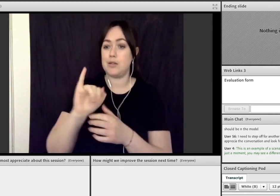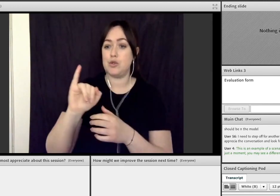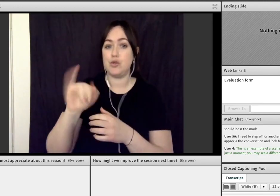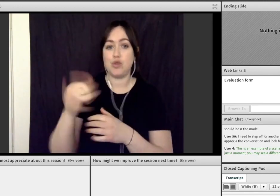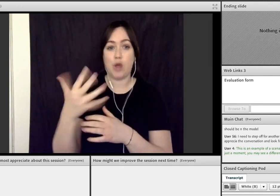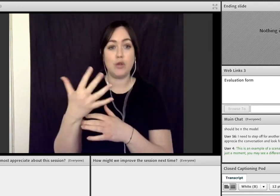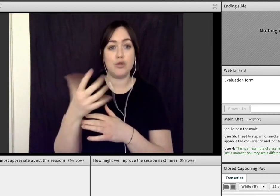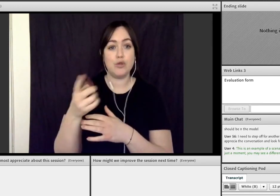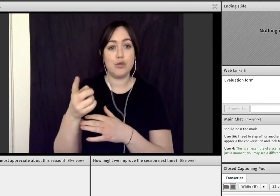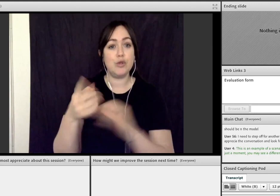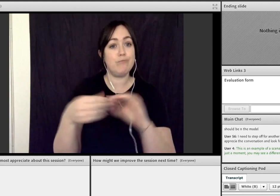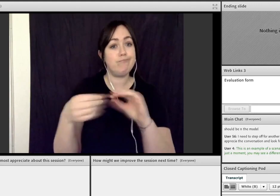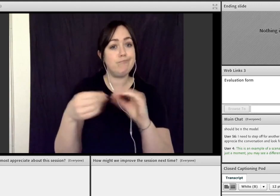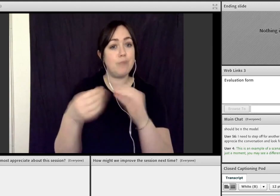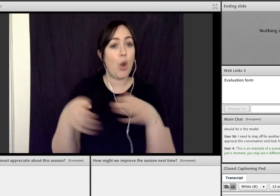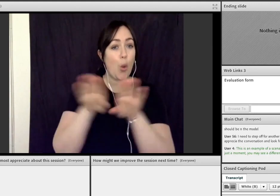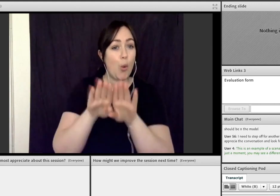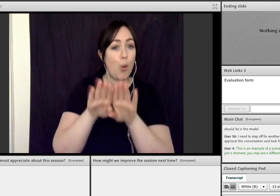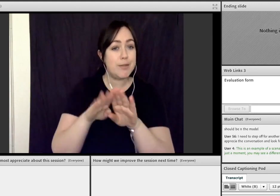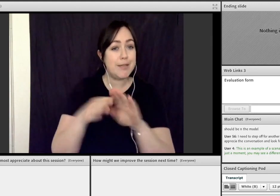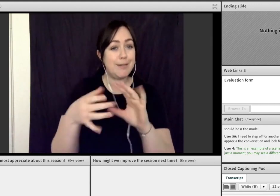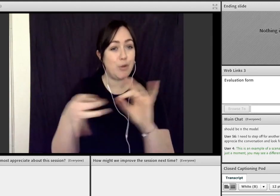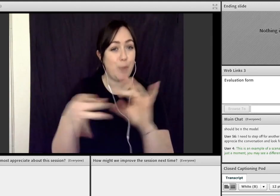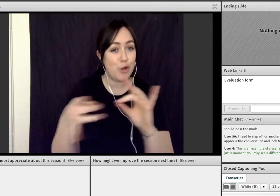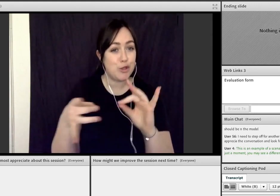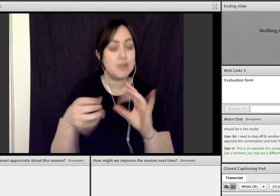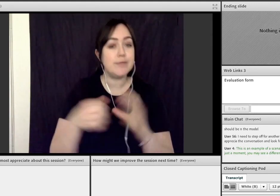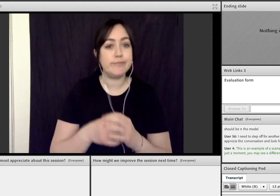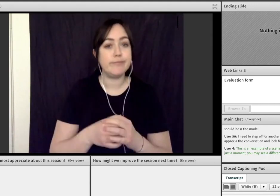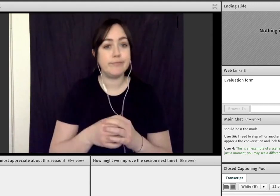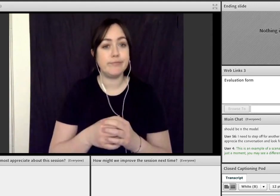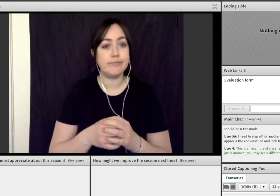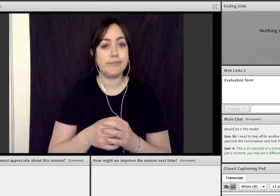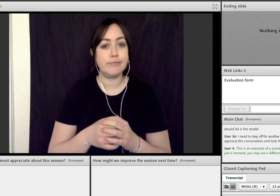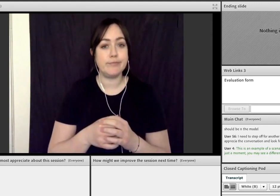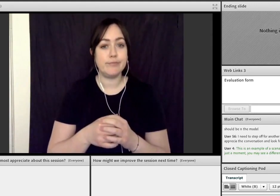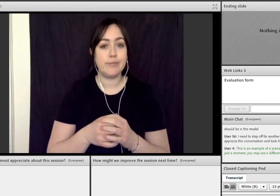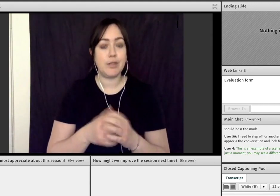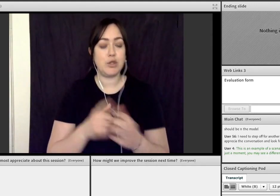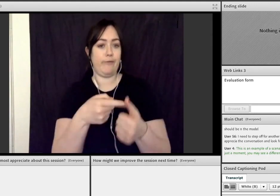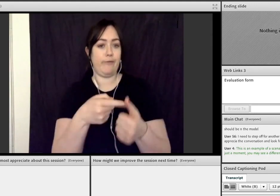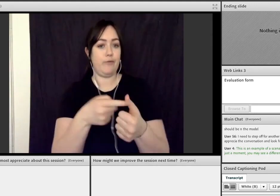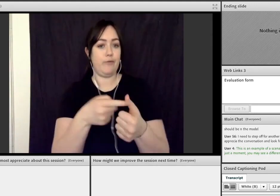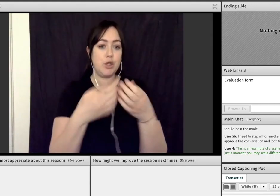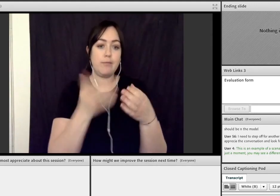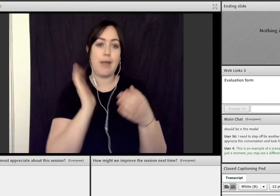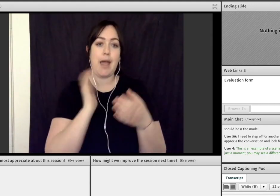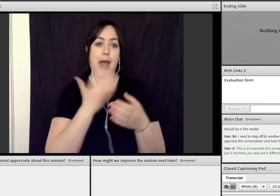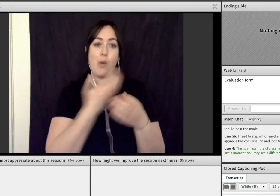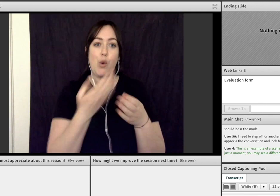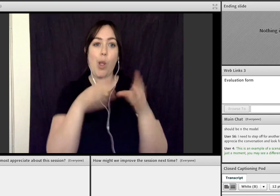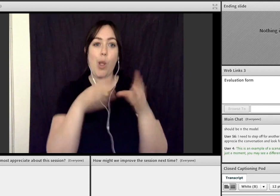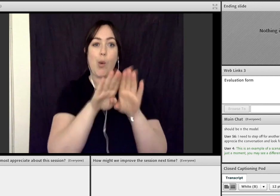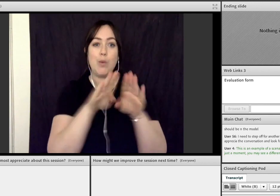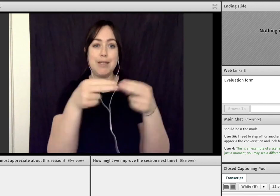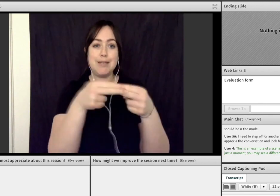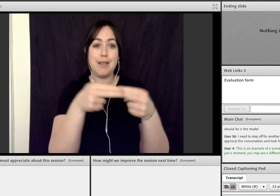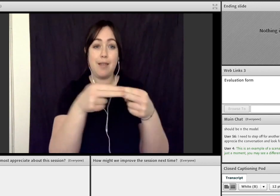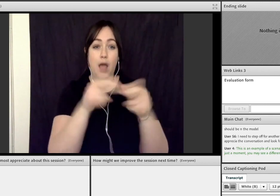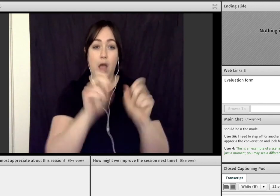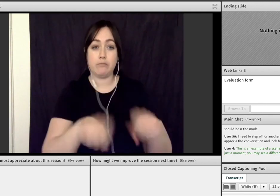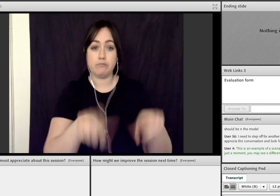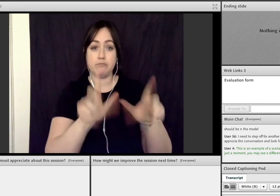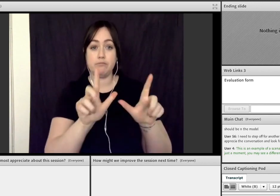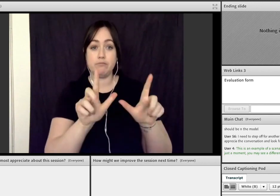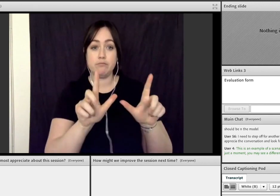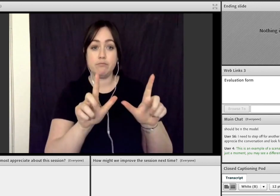remarks before we end our session. So if I can have the closing slide, then we'll be able to